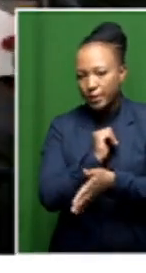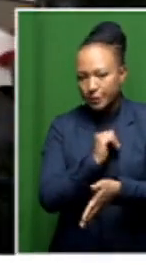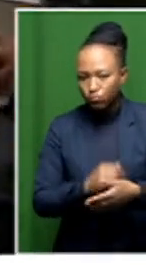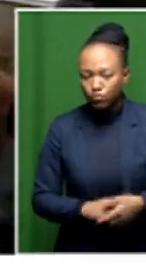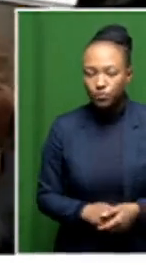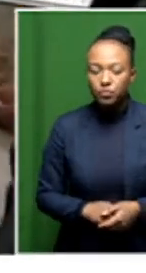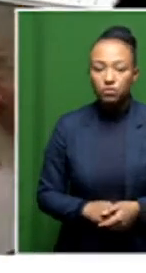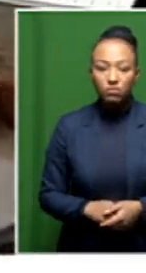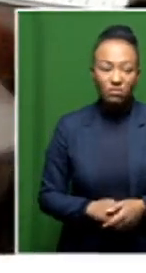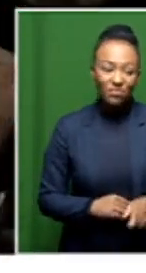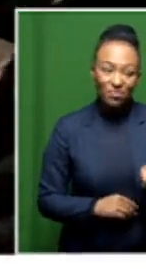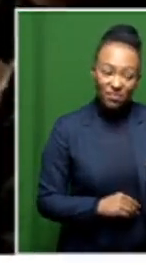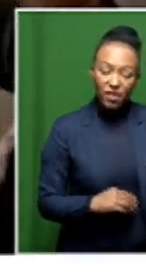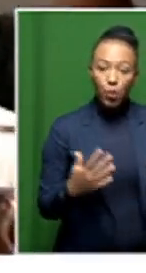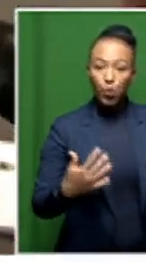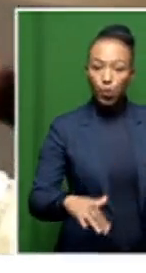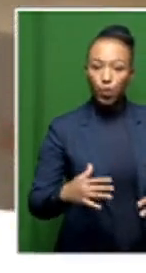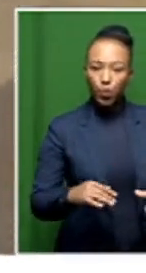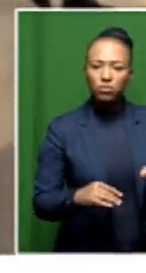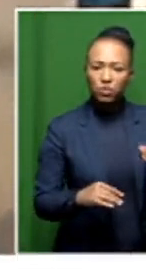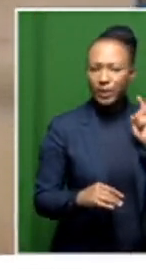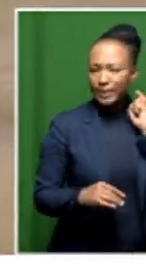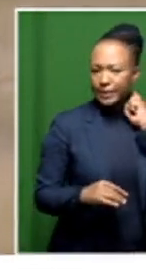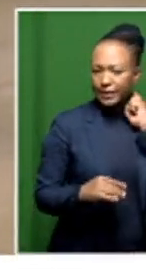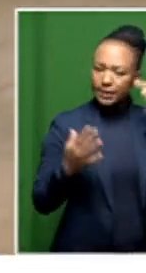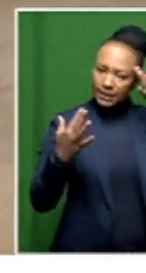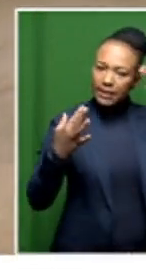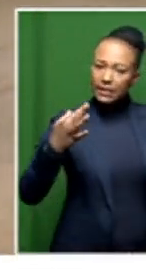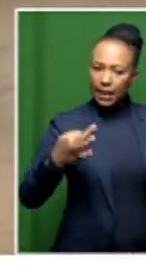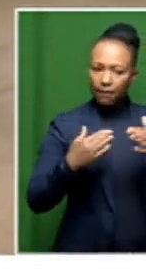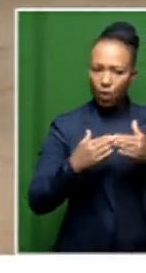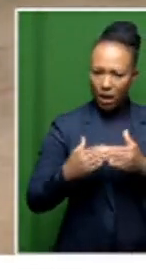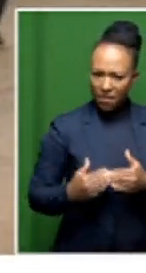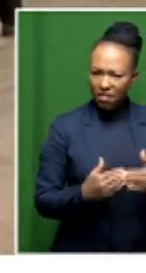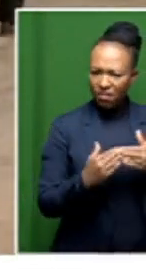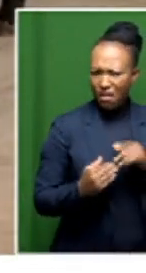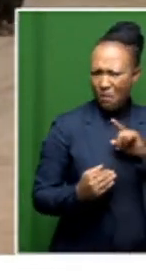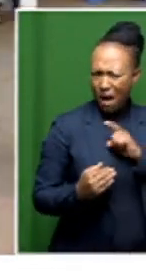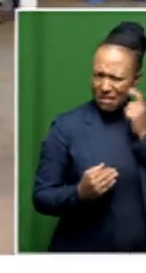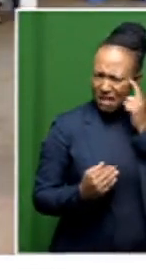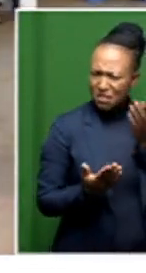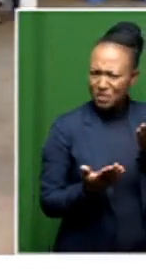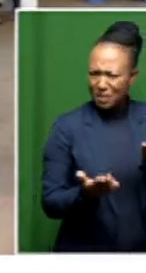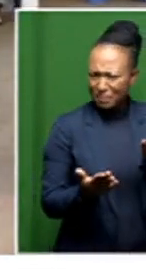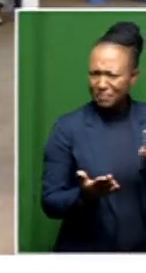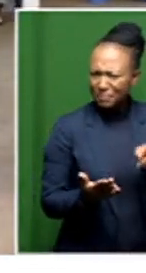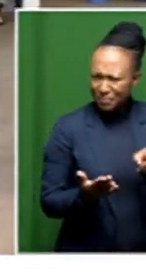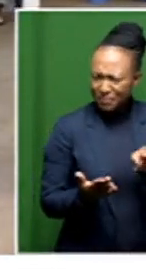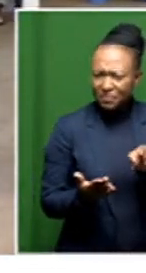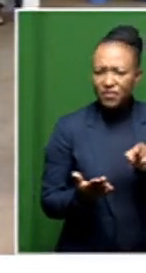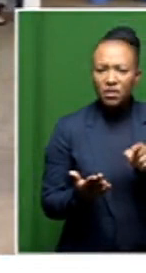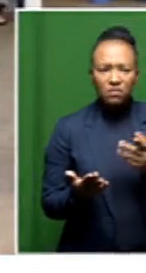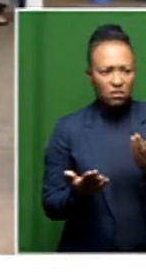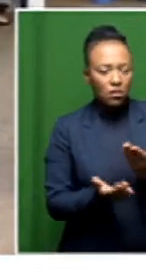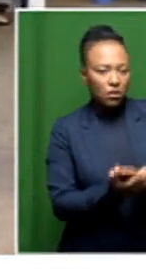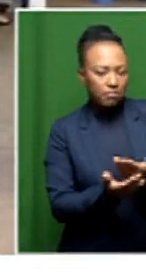course, a very conscious decision. Talk to us about the thinking behind it, Mr. Mamabolo, because one